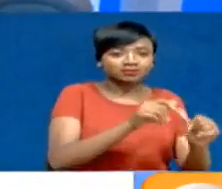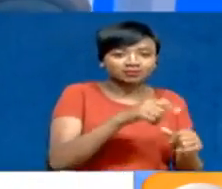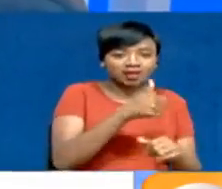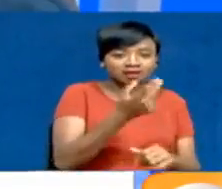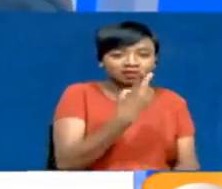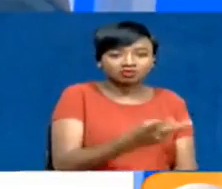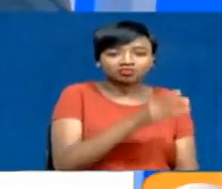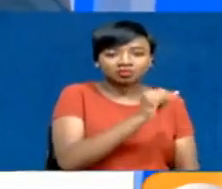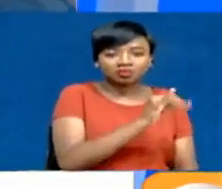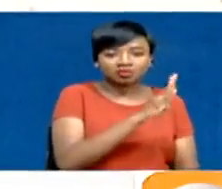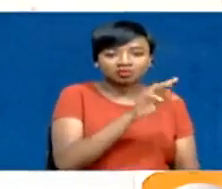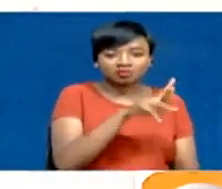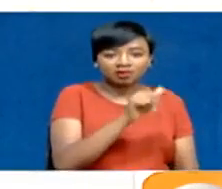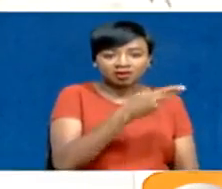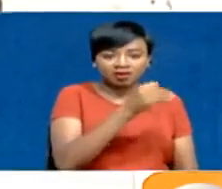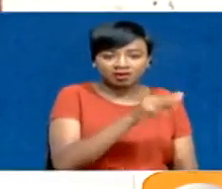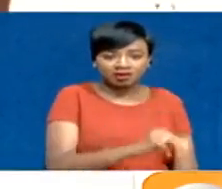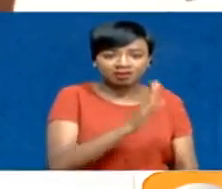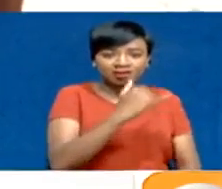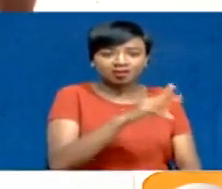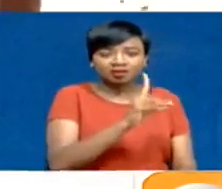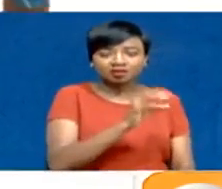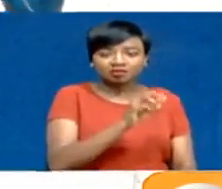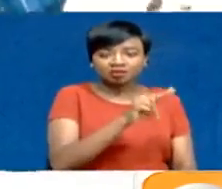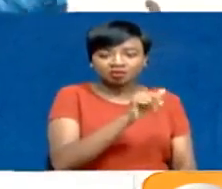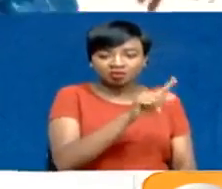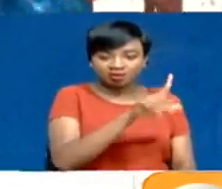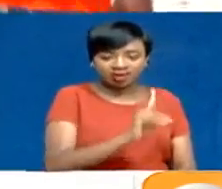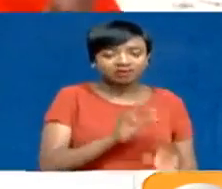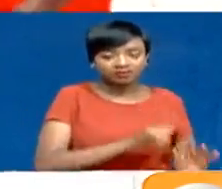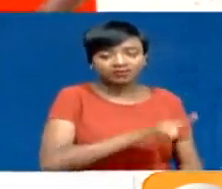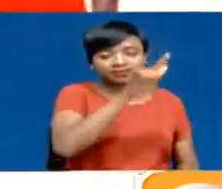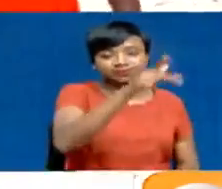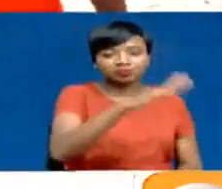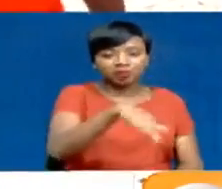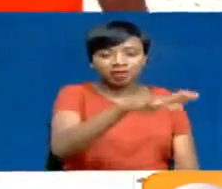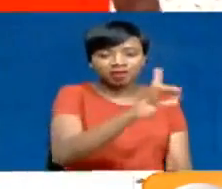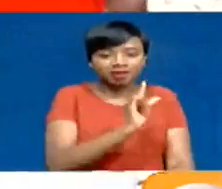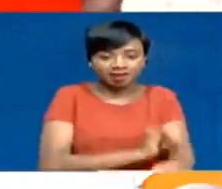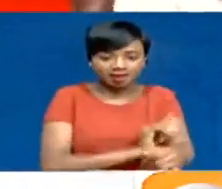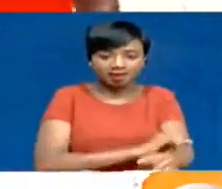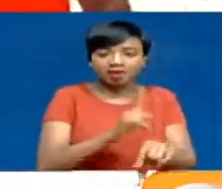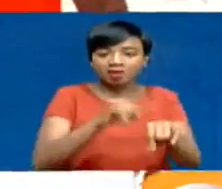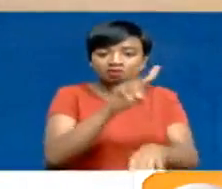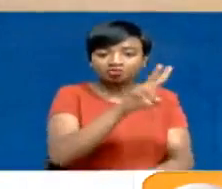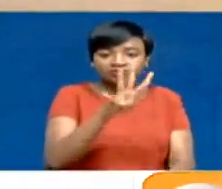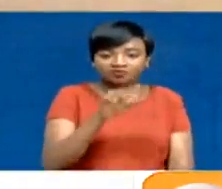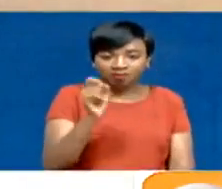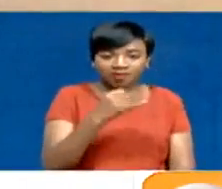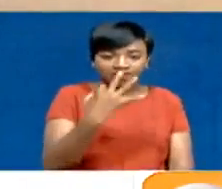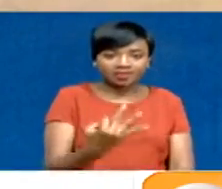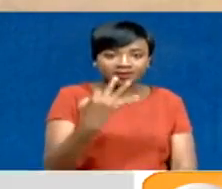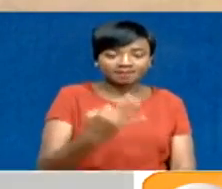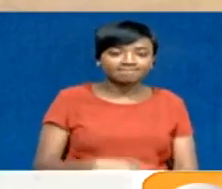James Moniki, Nicholas Lagat, and Donald Mshete, who will travel to Ghana for the qualifiers that serve off on the 24th of this